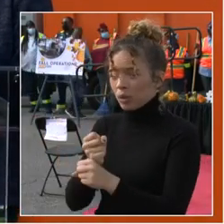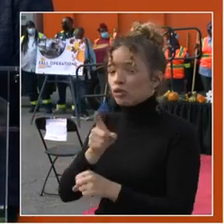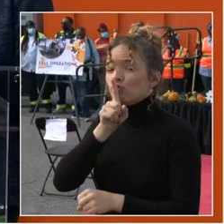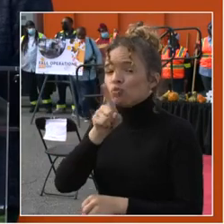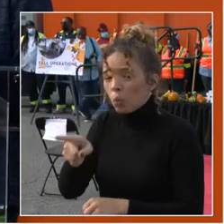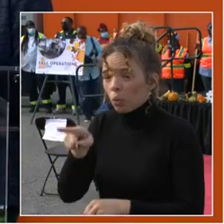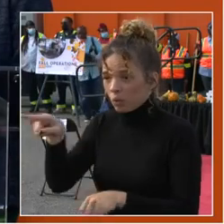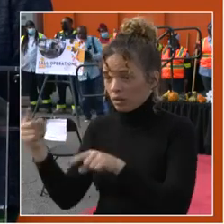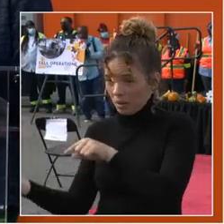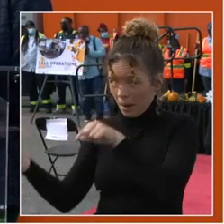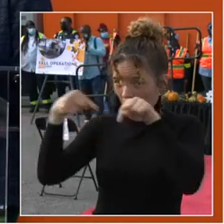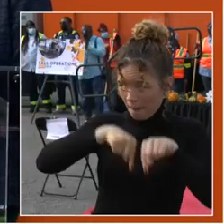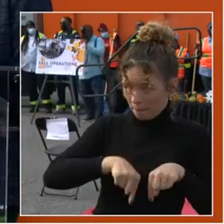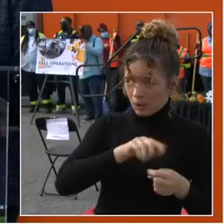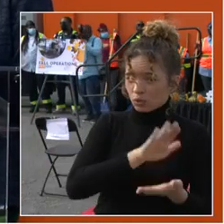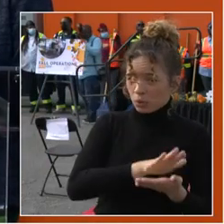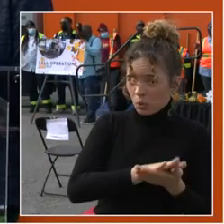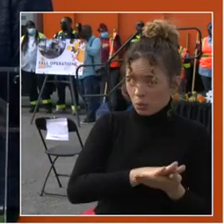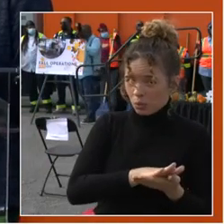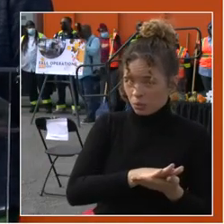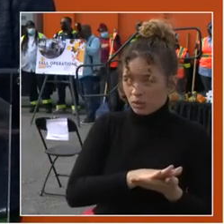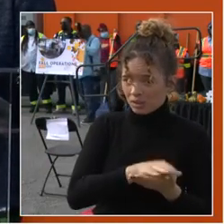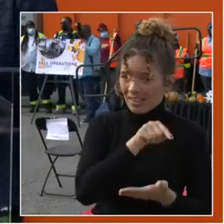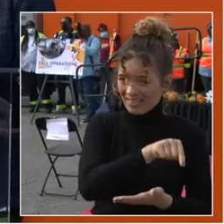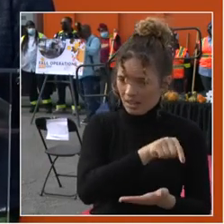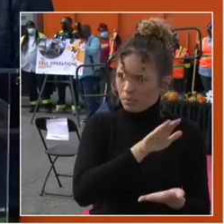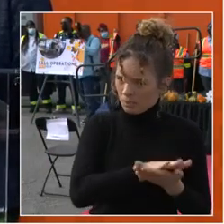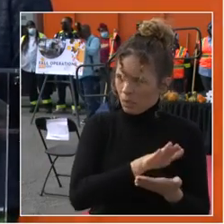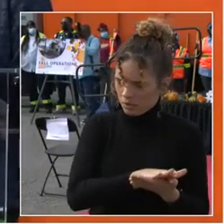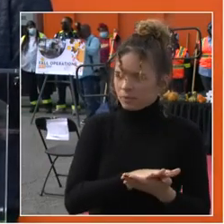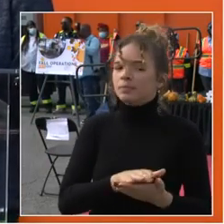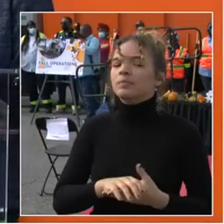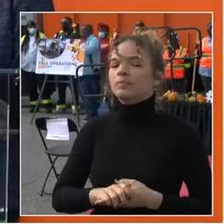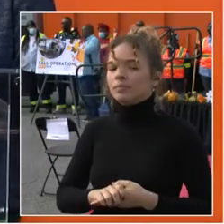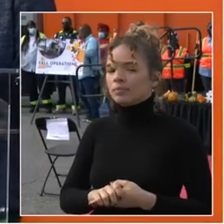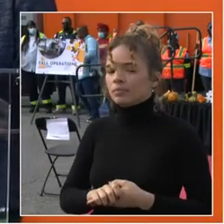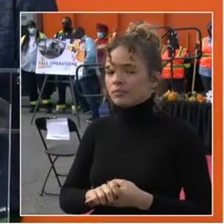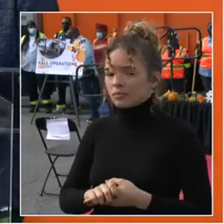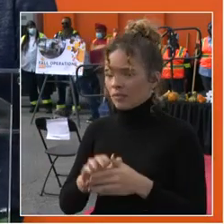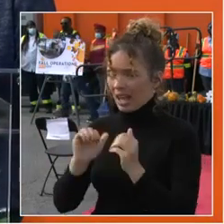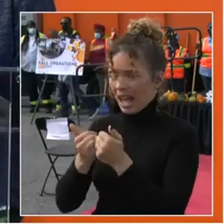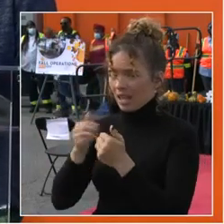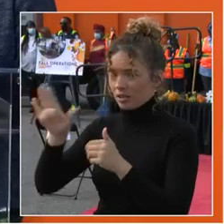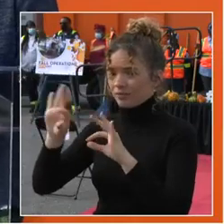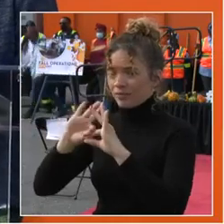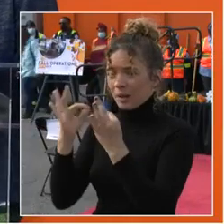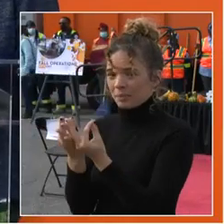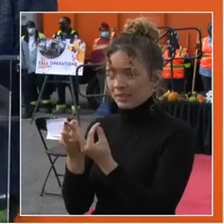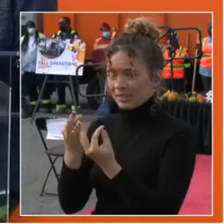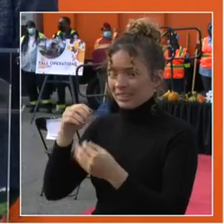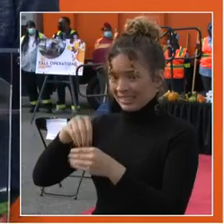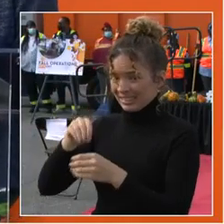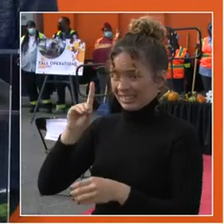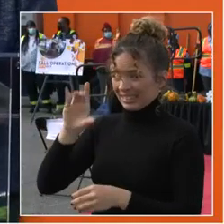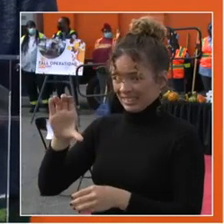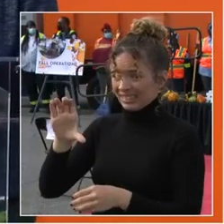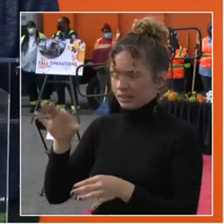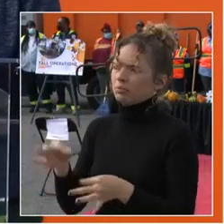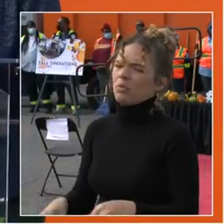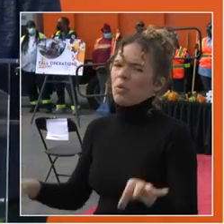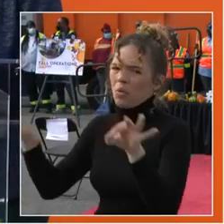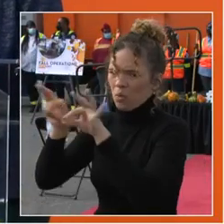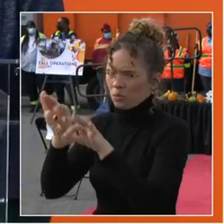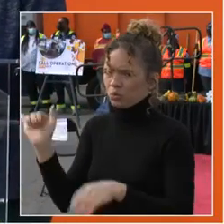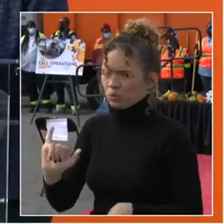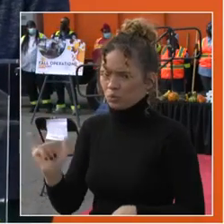equation, but how your family lives in the city is also very important. So really everything that we